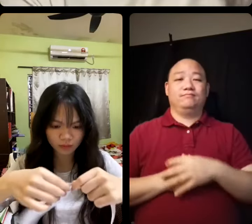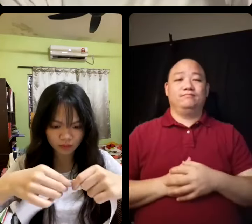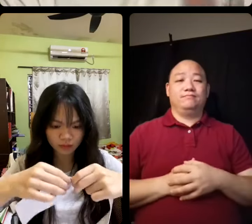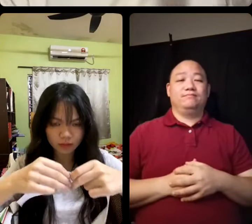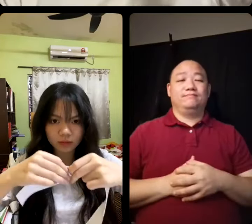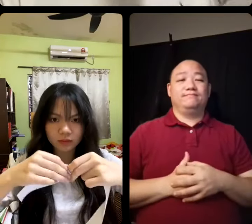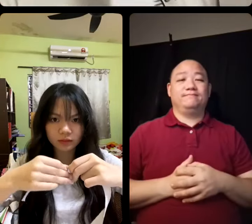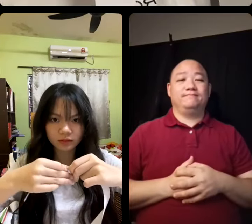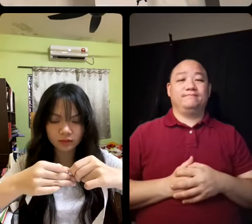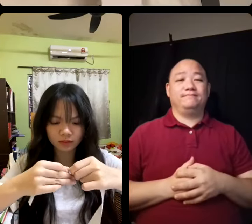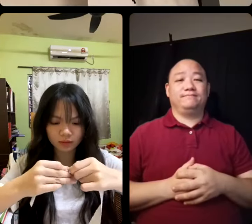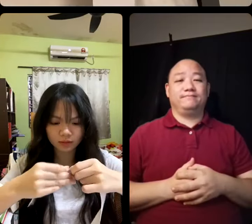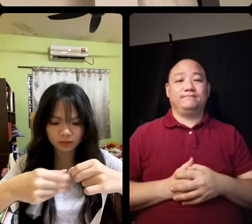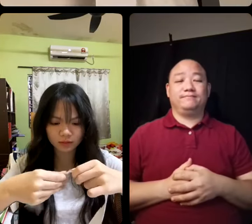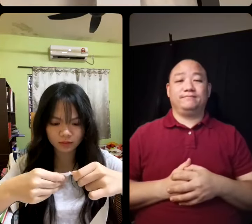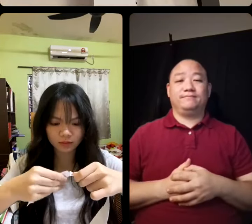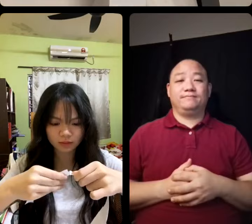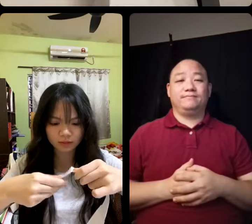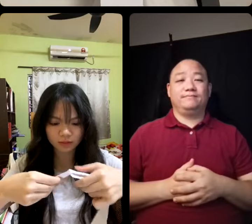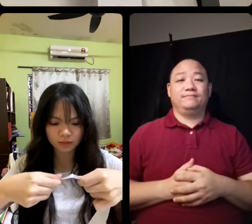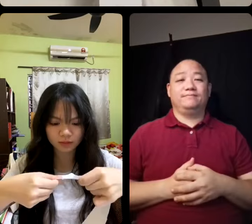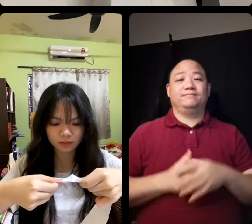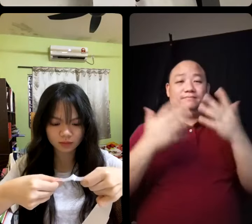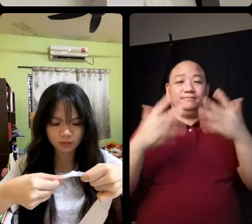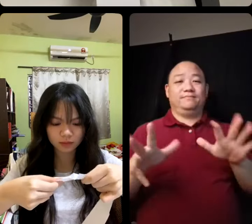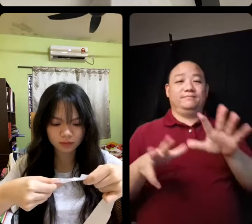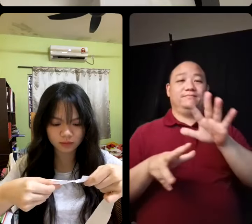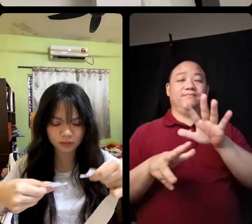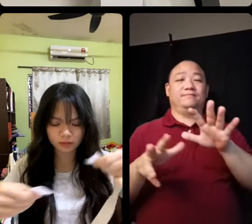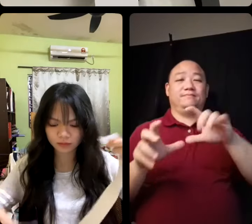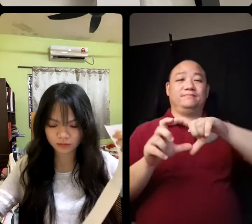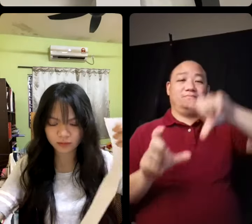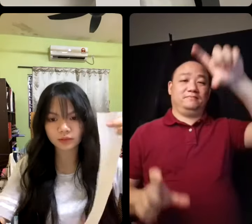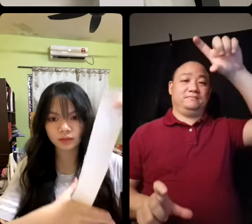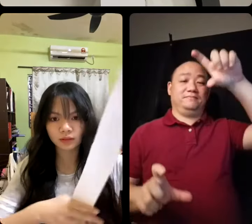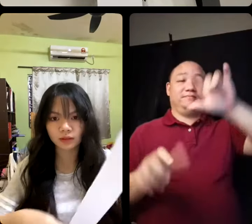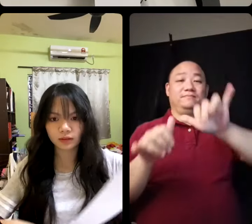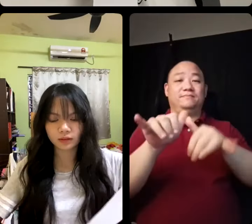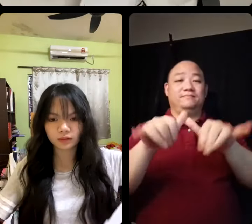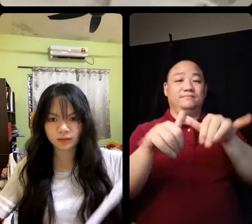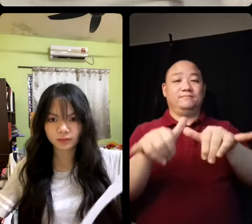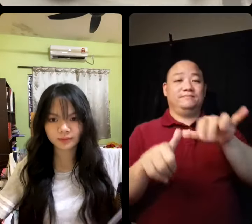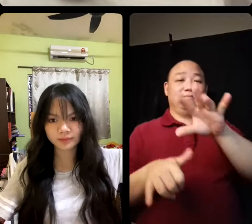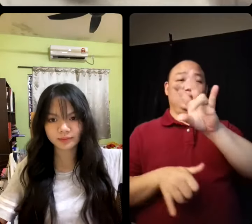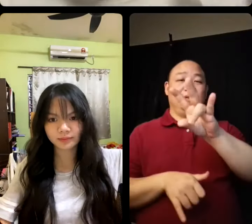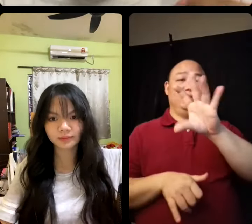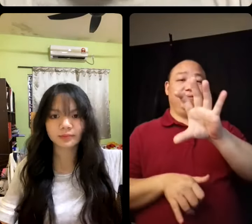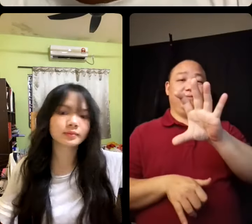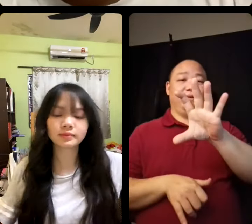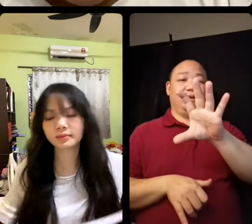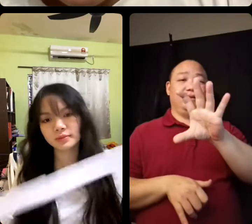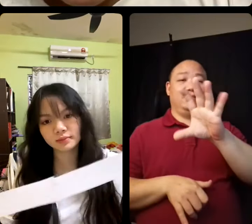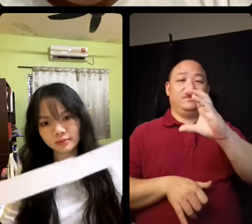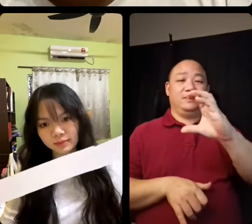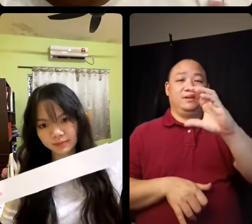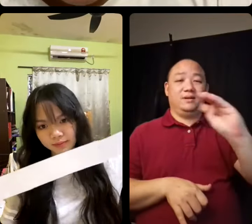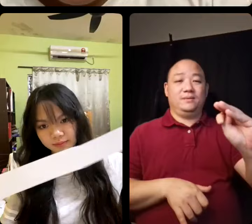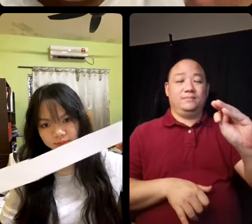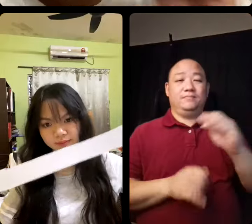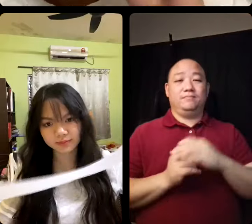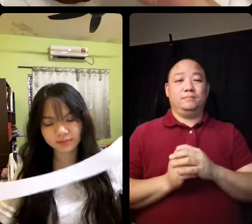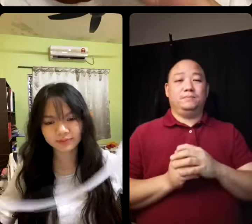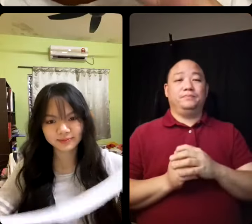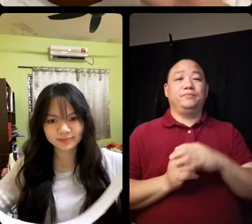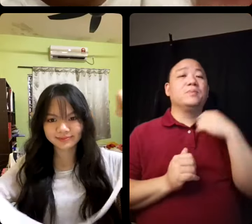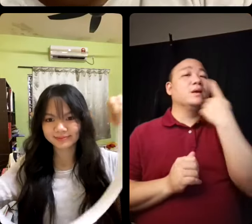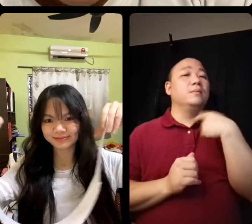Oh, right, so correct. So I have a 75 pepper stripes here. So yes, for those who just joined us,